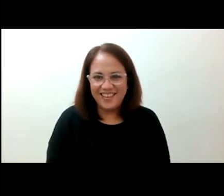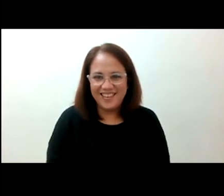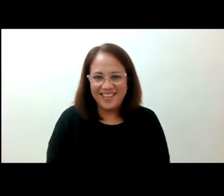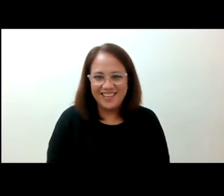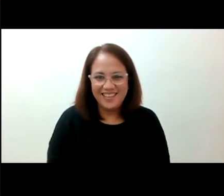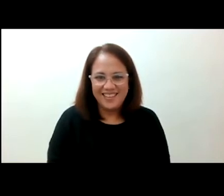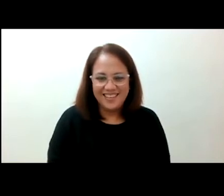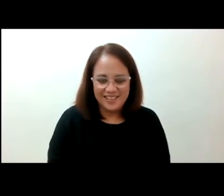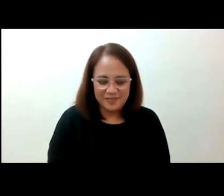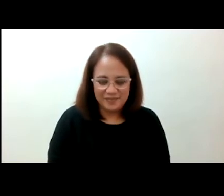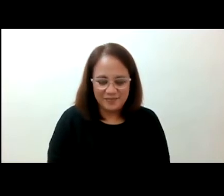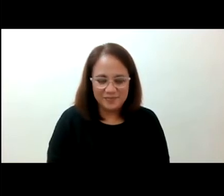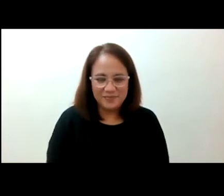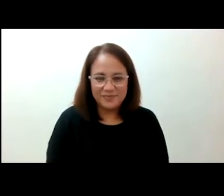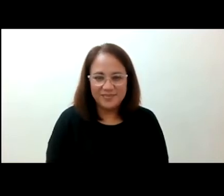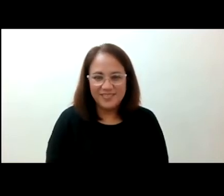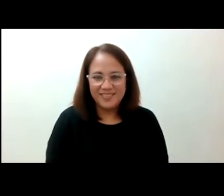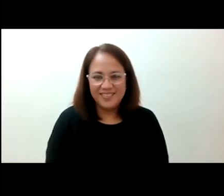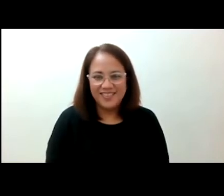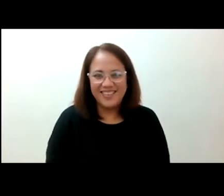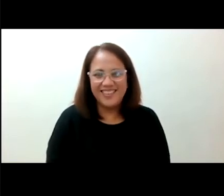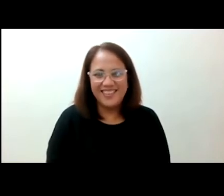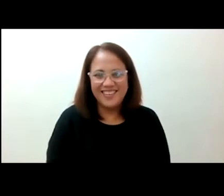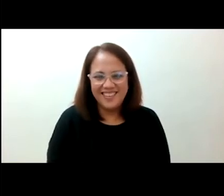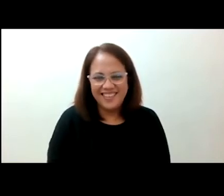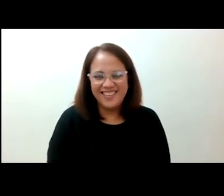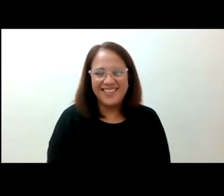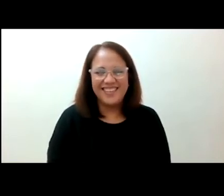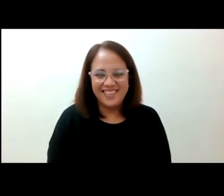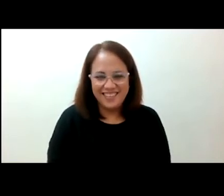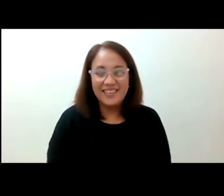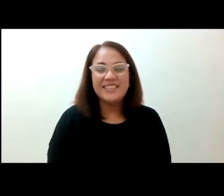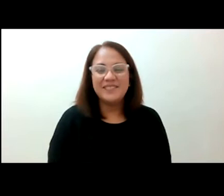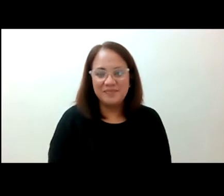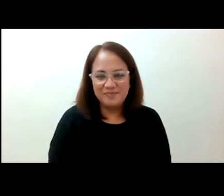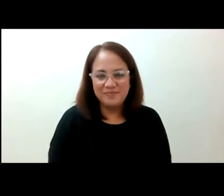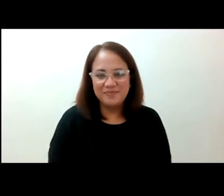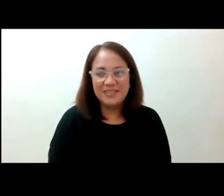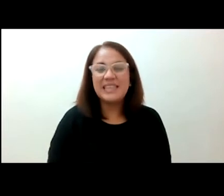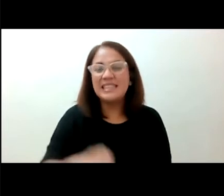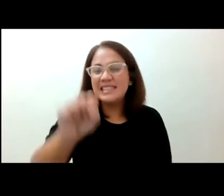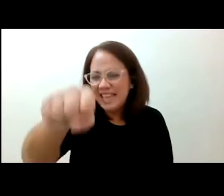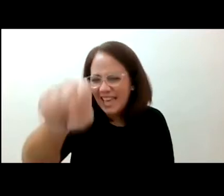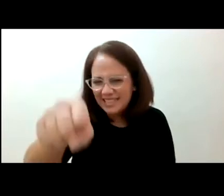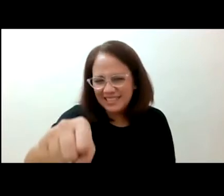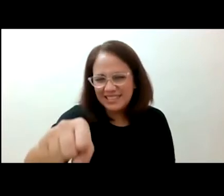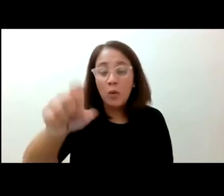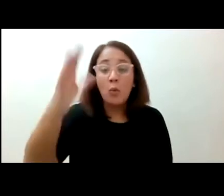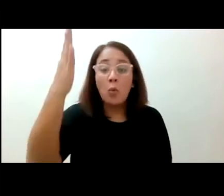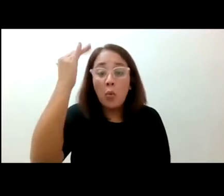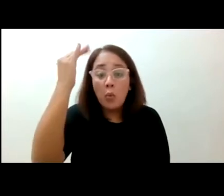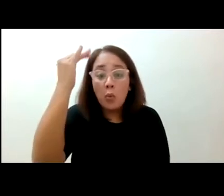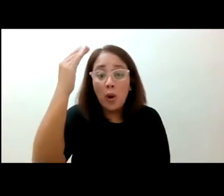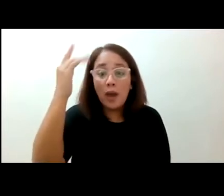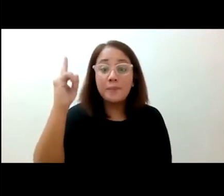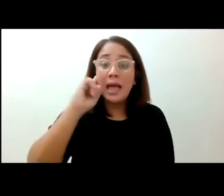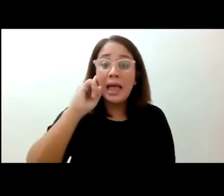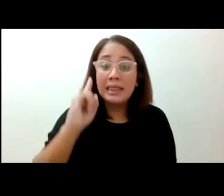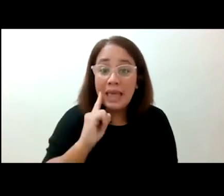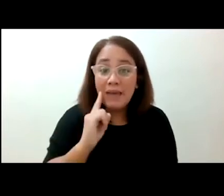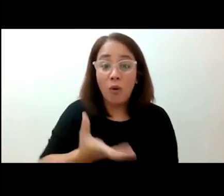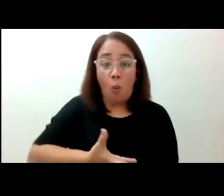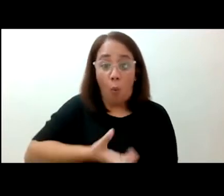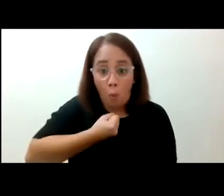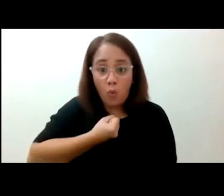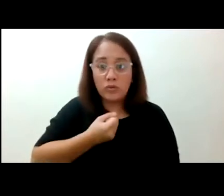Right. On second thought, just deaf people. It should be deaf. Yeah, Just because deaf. deaf people own the language. Now